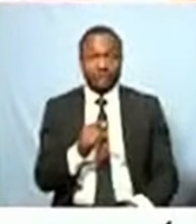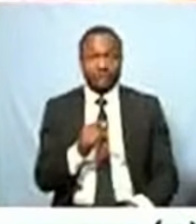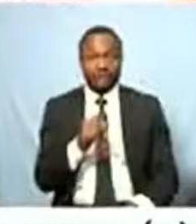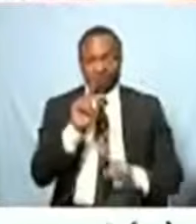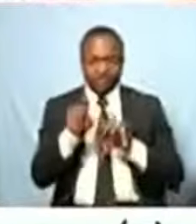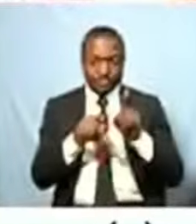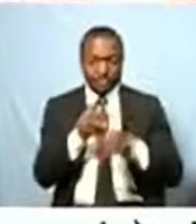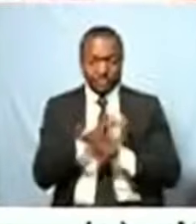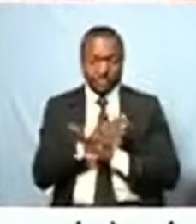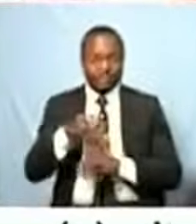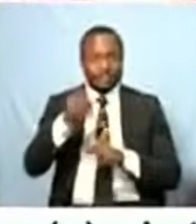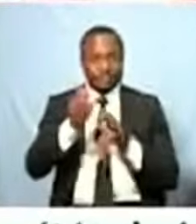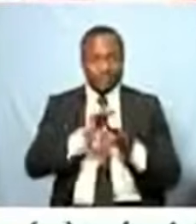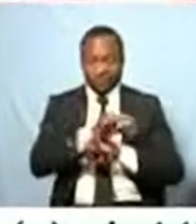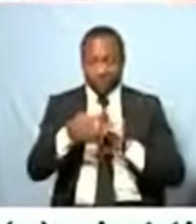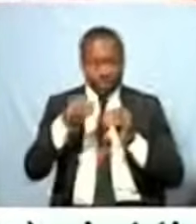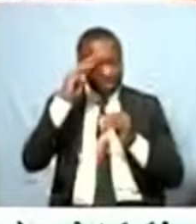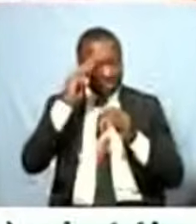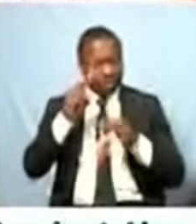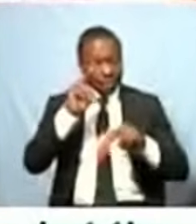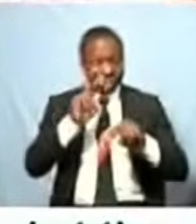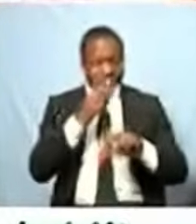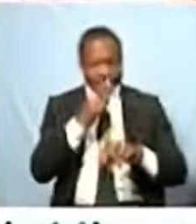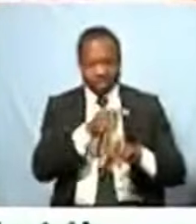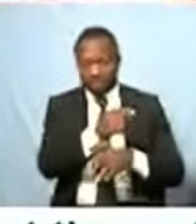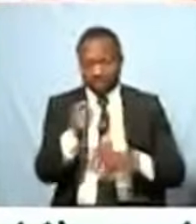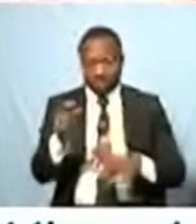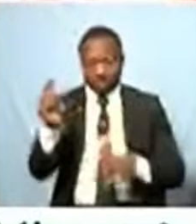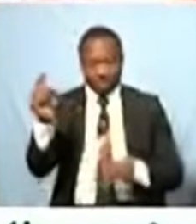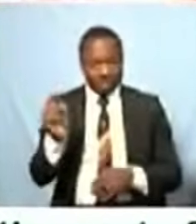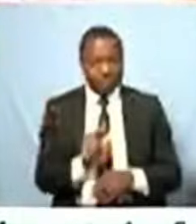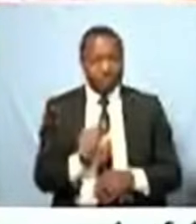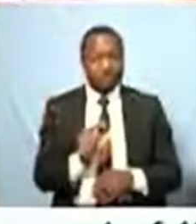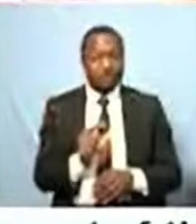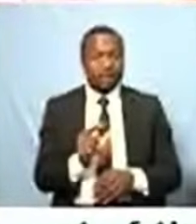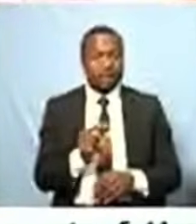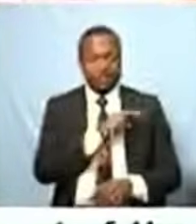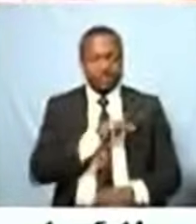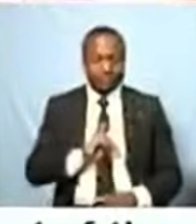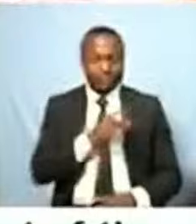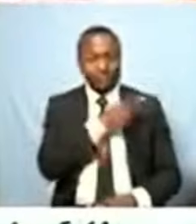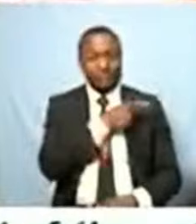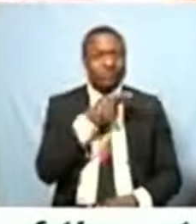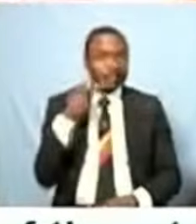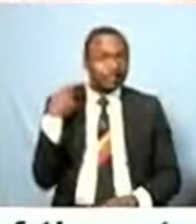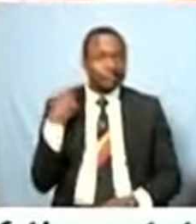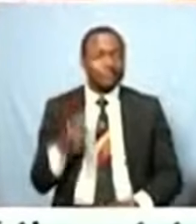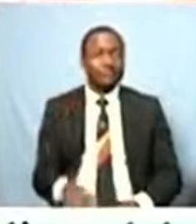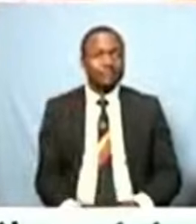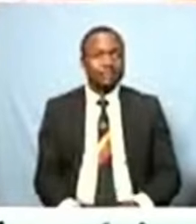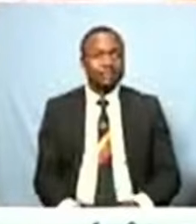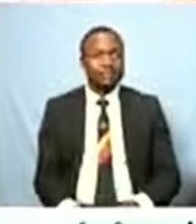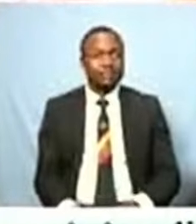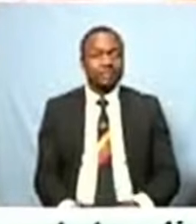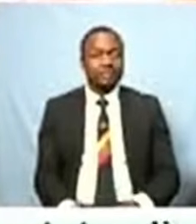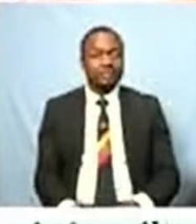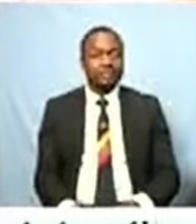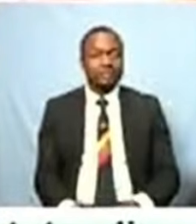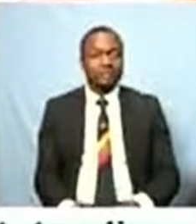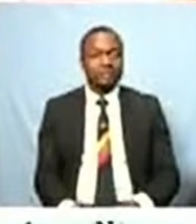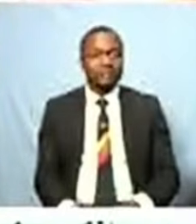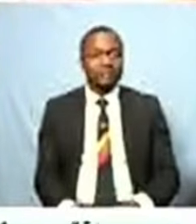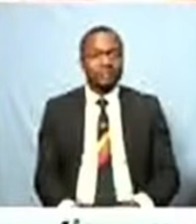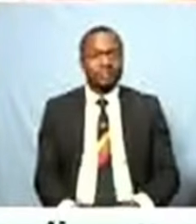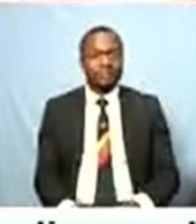All the ministers you see here welcome all members of parliament to engage, to be